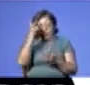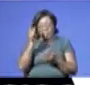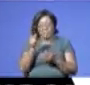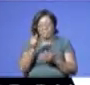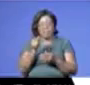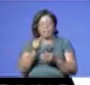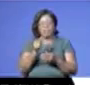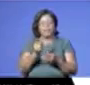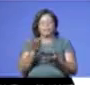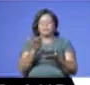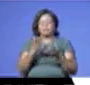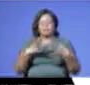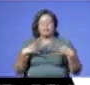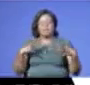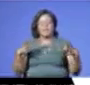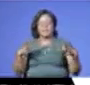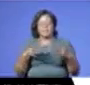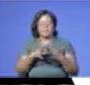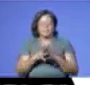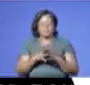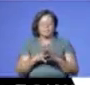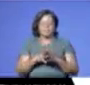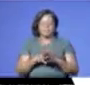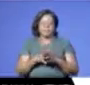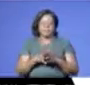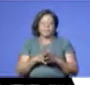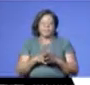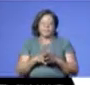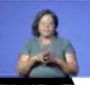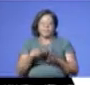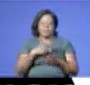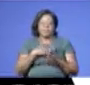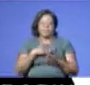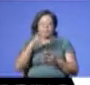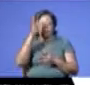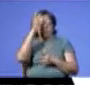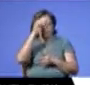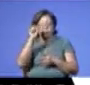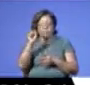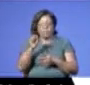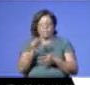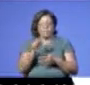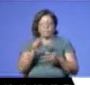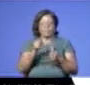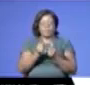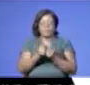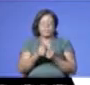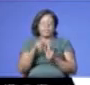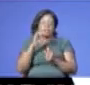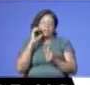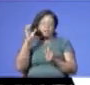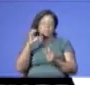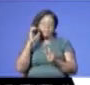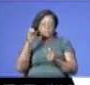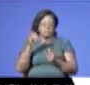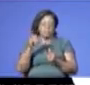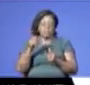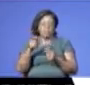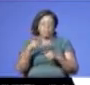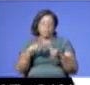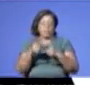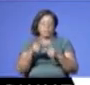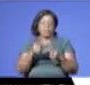a semi-vacation. My boys are here with their cousins, who they got to